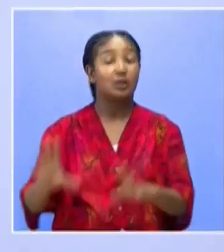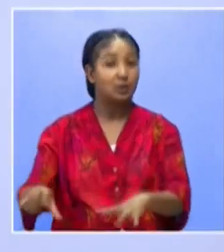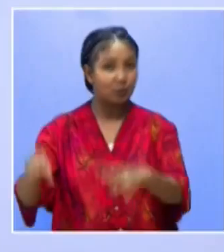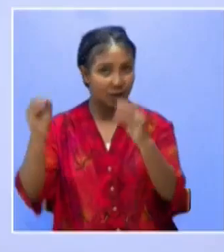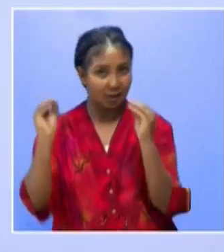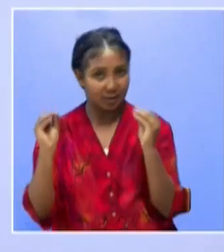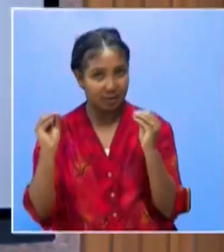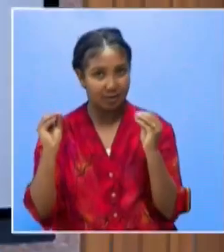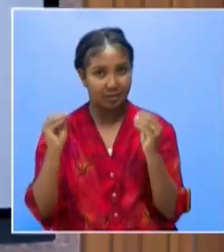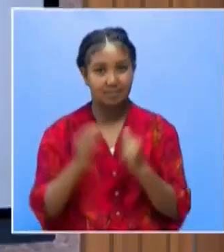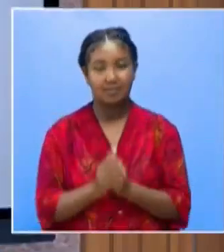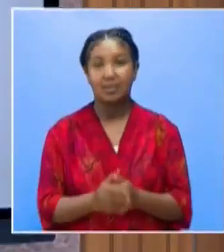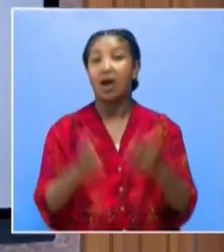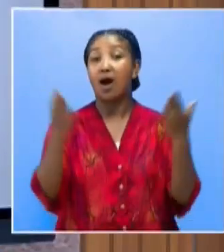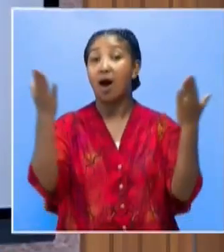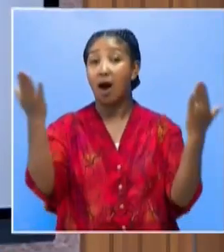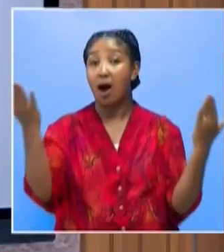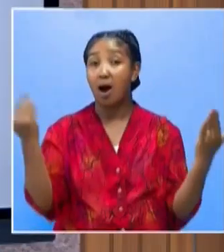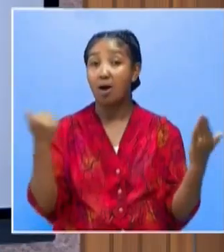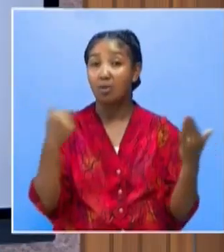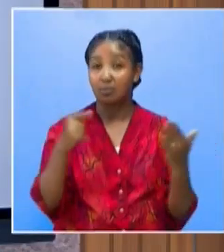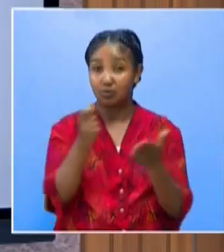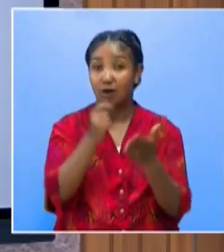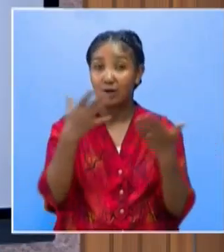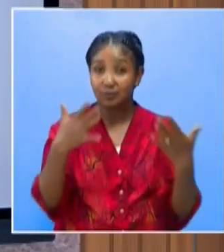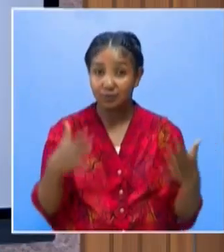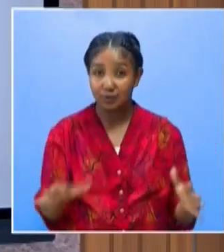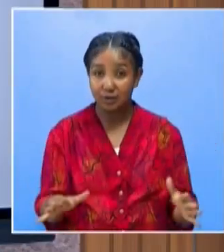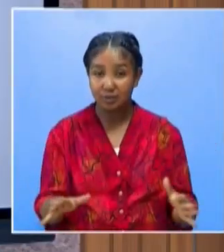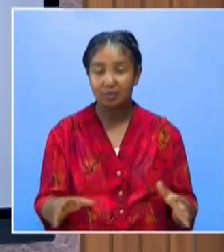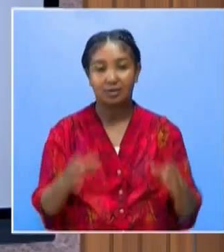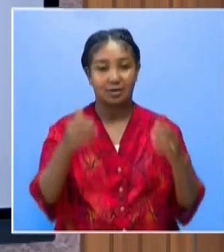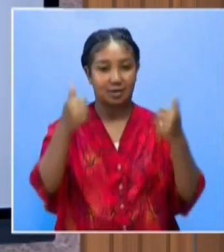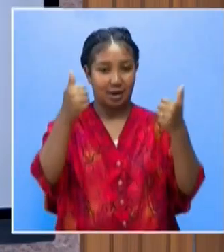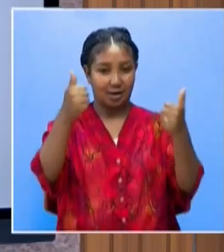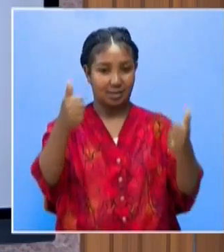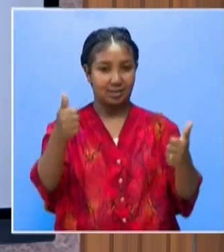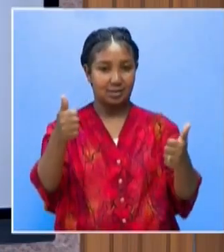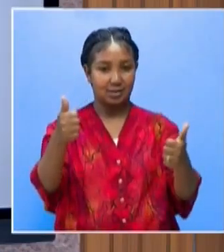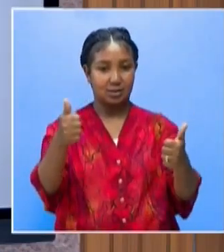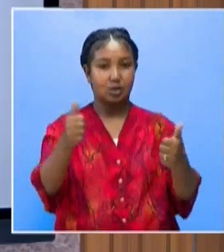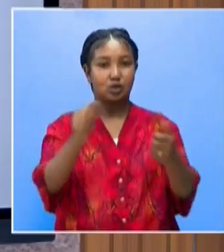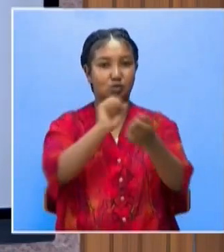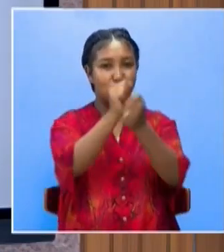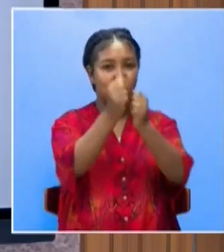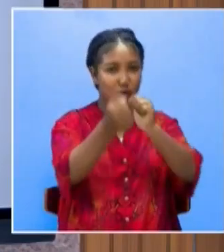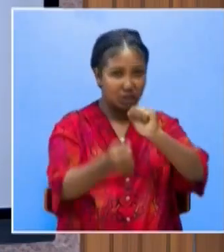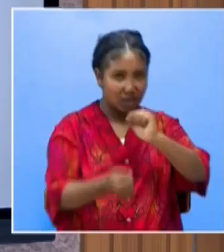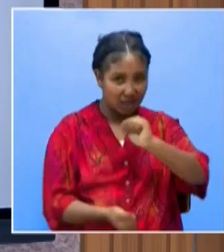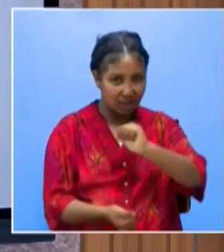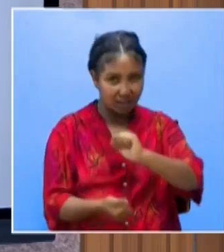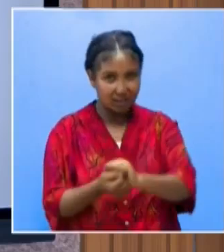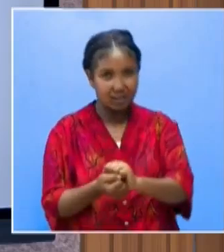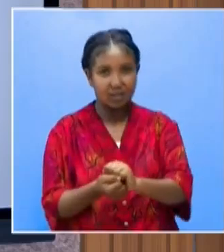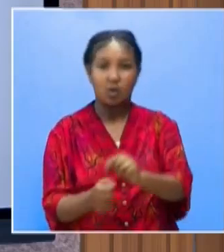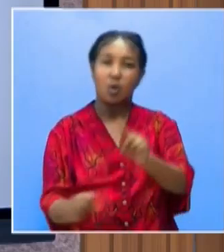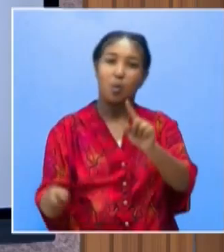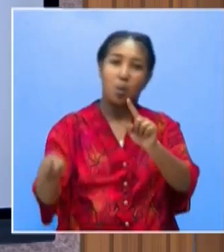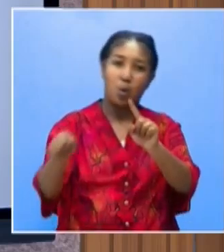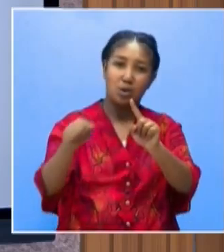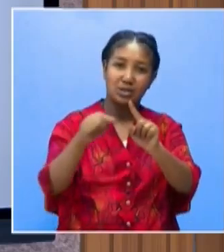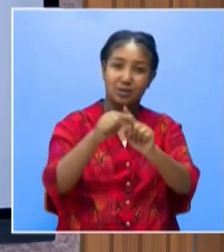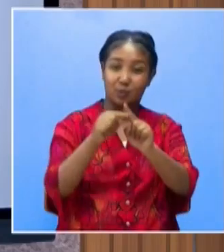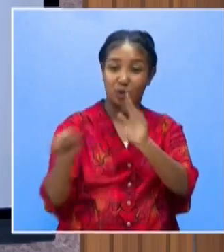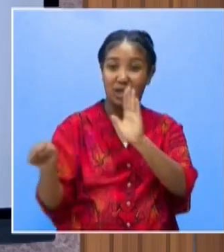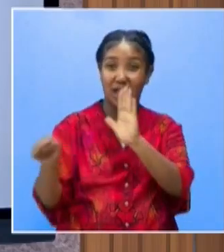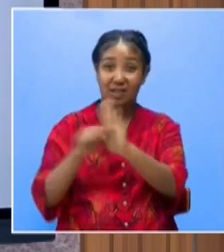Students, I hope you're doing nice. To change this one into